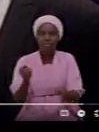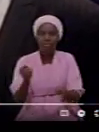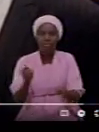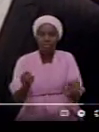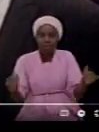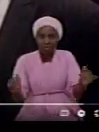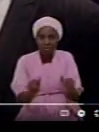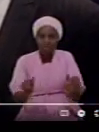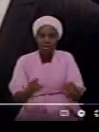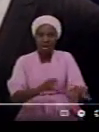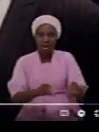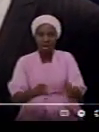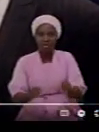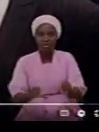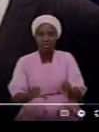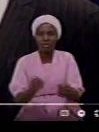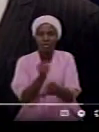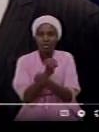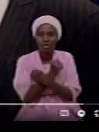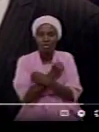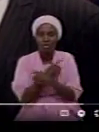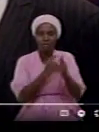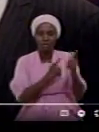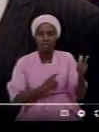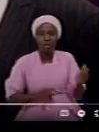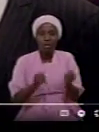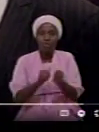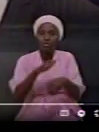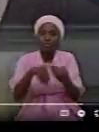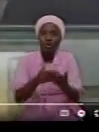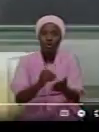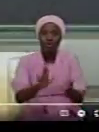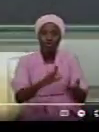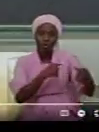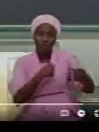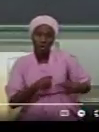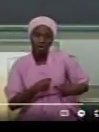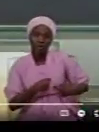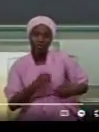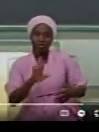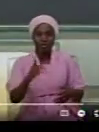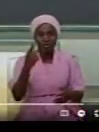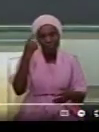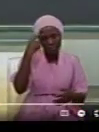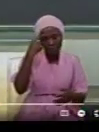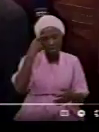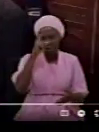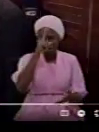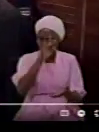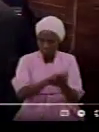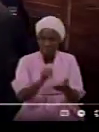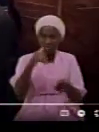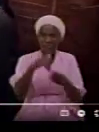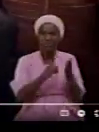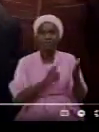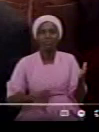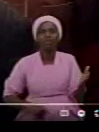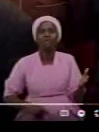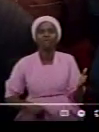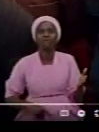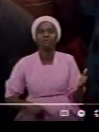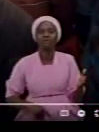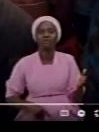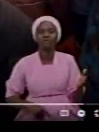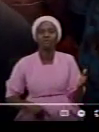corresponding action. You love the Lord with all your heart, all your soul, and all your mind. believe in the Lord, you'll